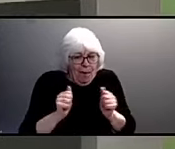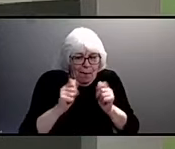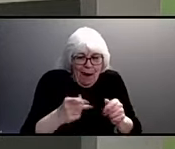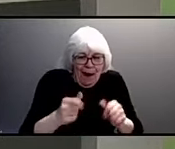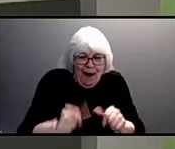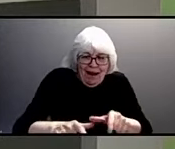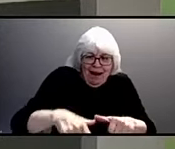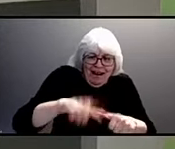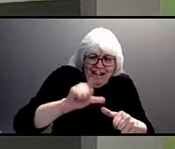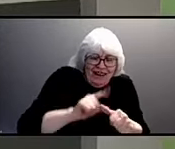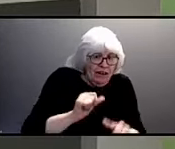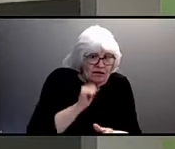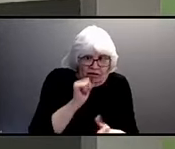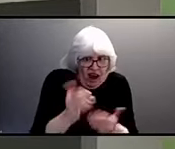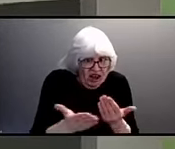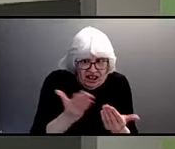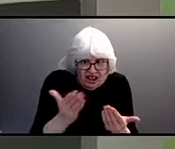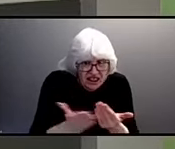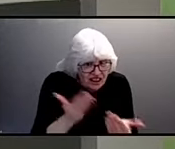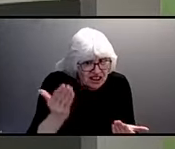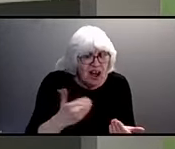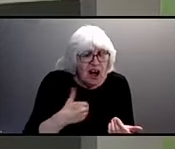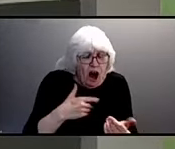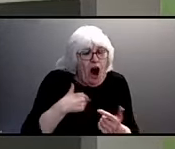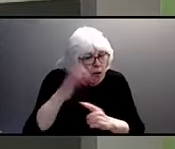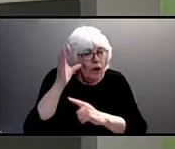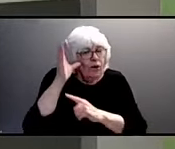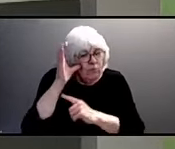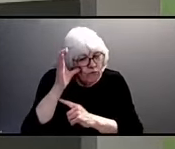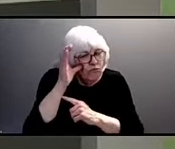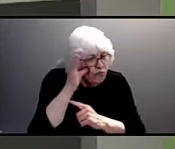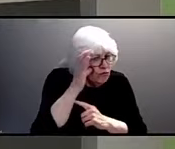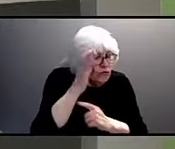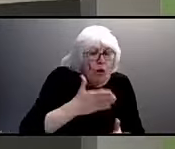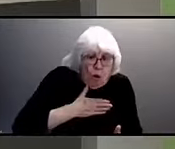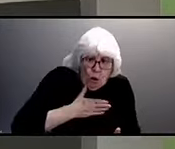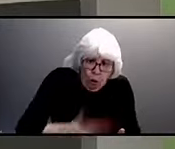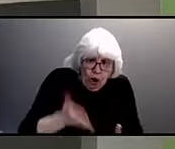are entertaining all conversations with people who want to join our volunteer complement.